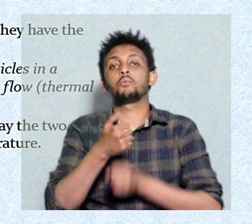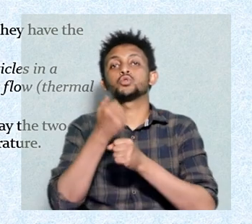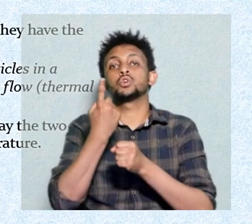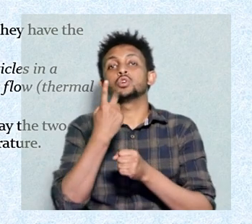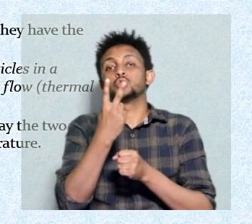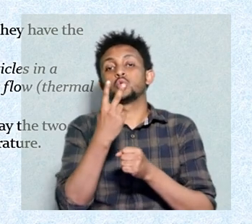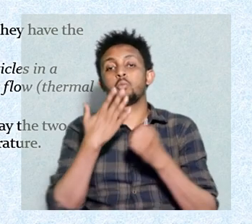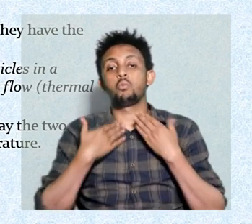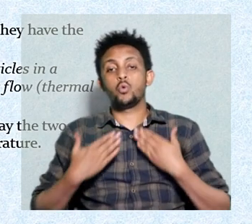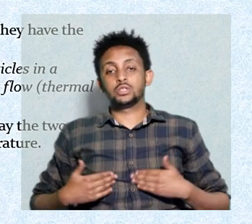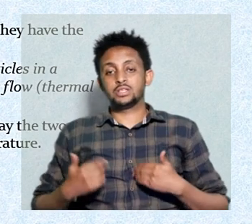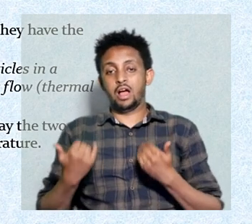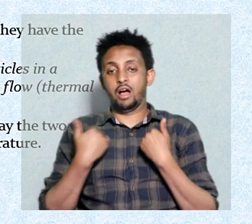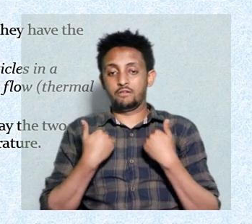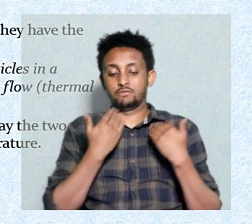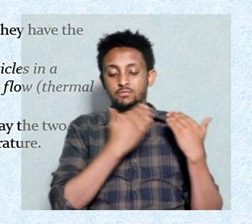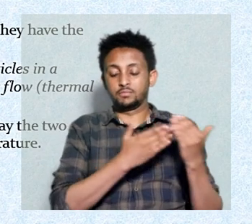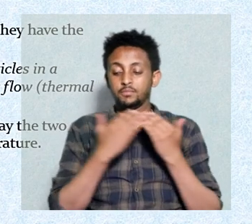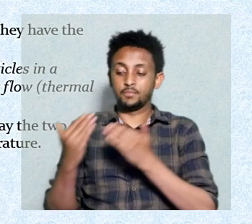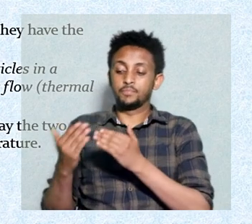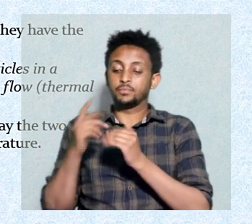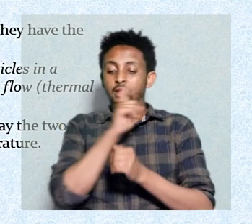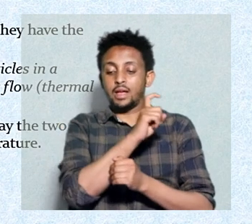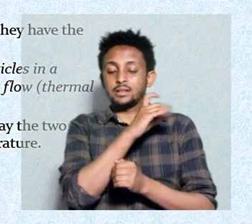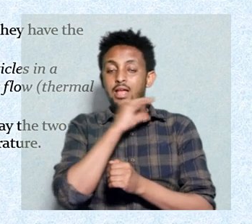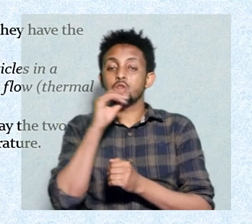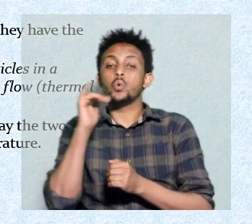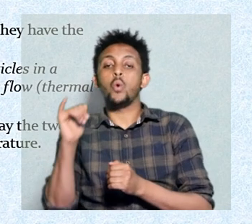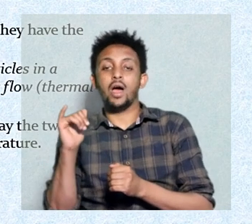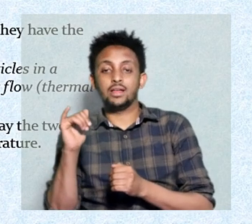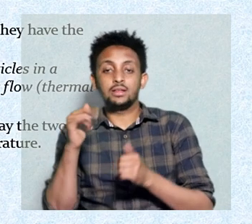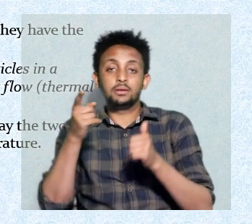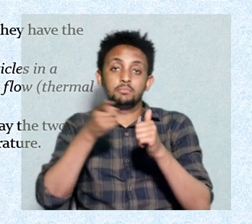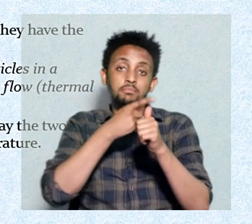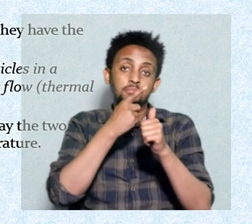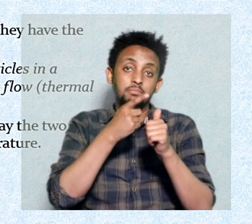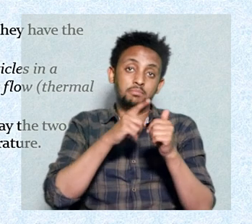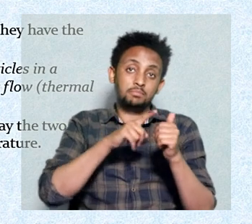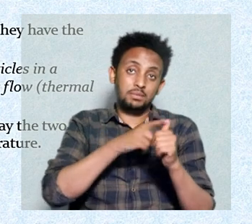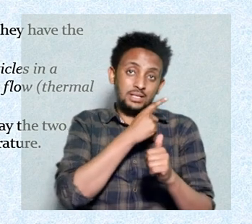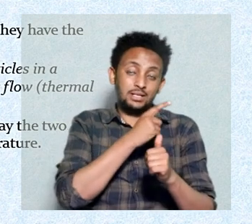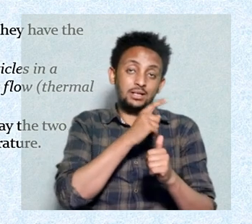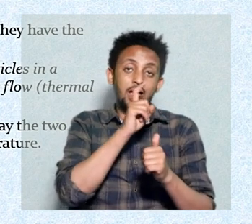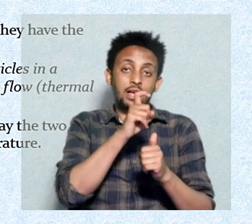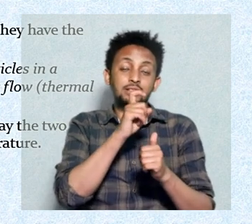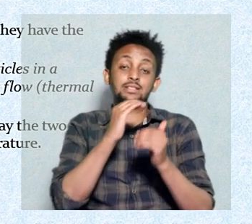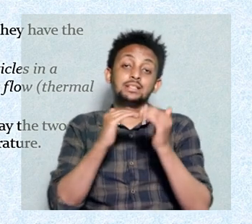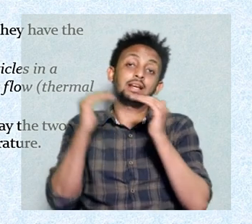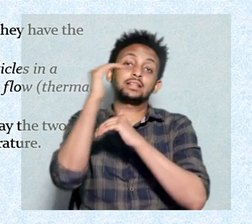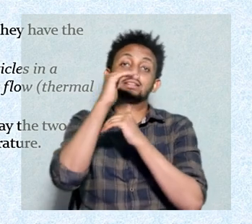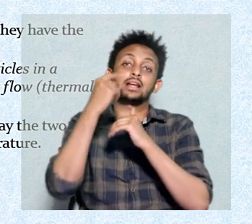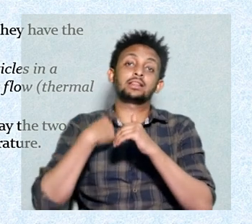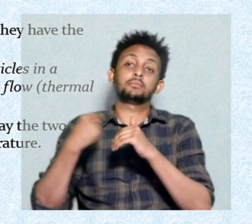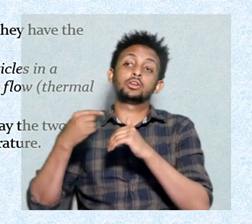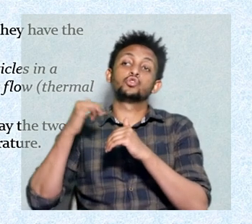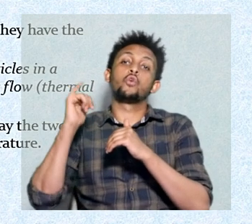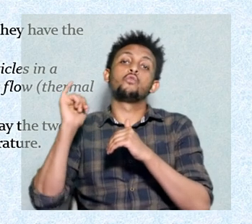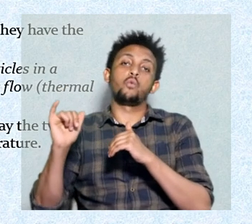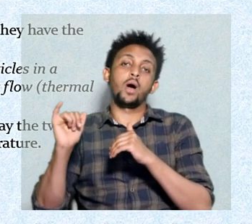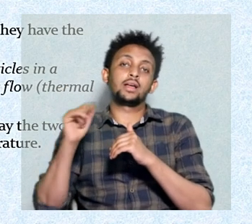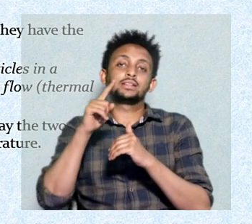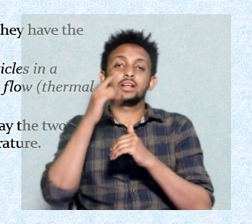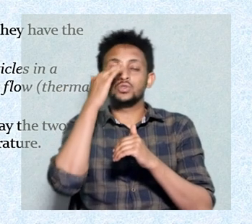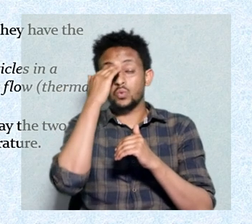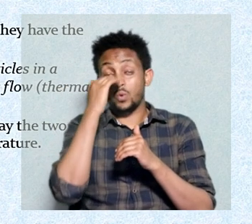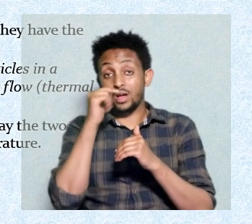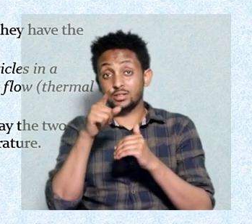you have two bodies, call it X and Y. At the beginning, if the temperature of X is greater than temperature of Y, so